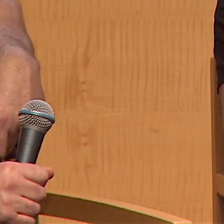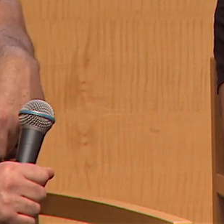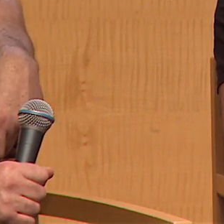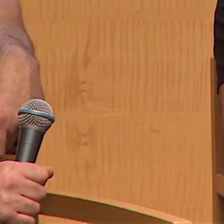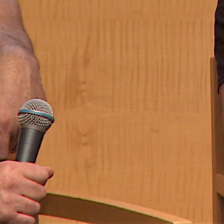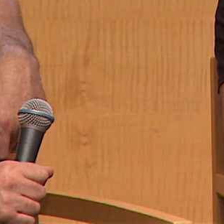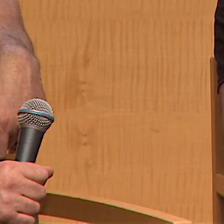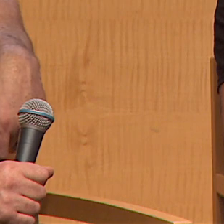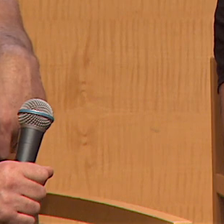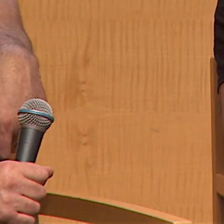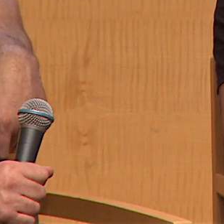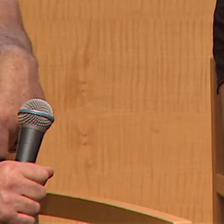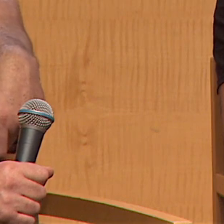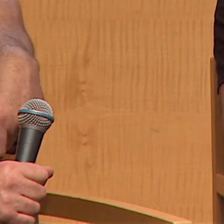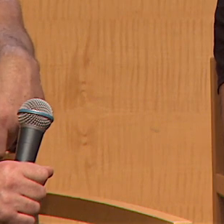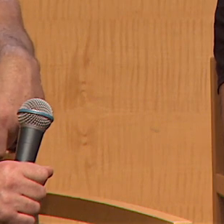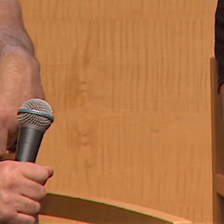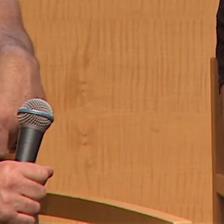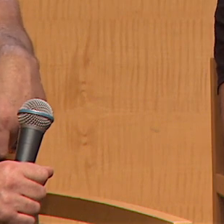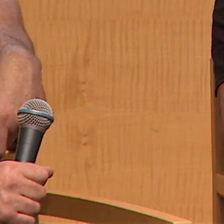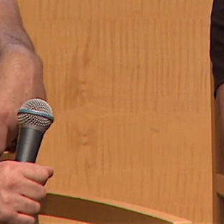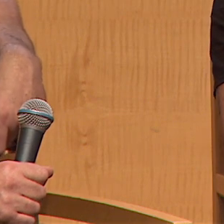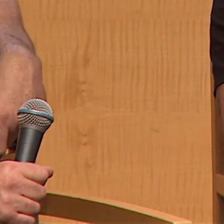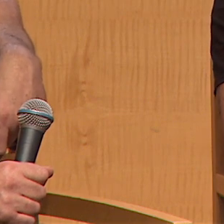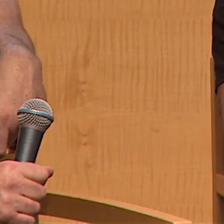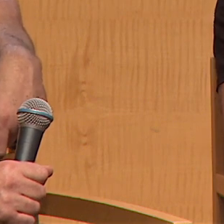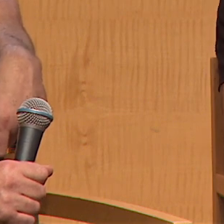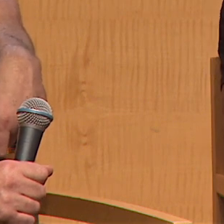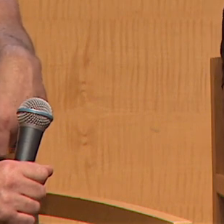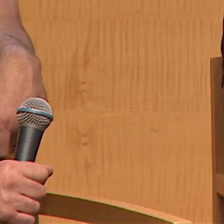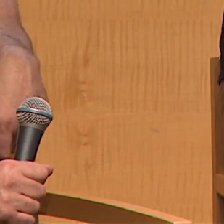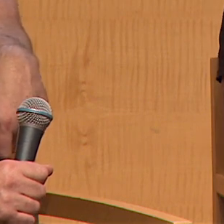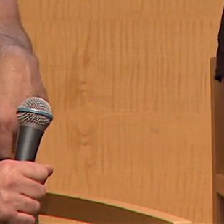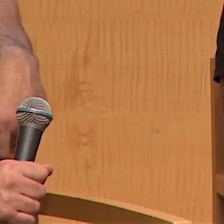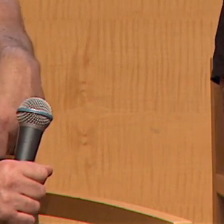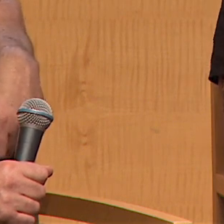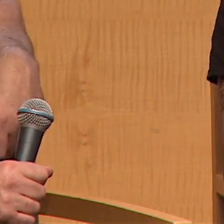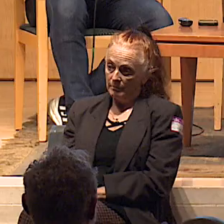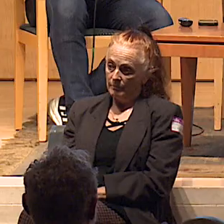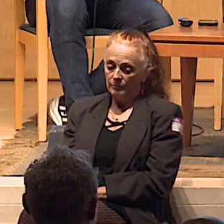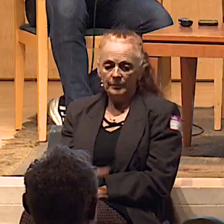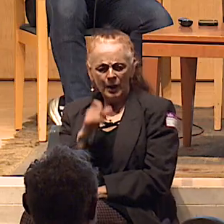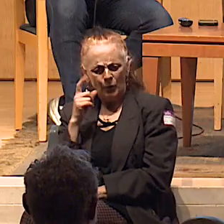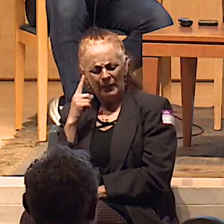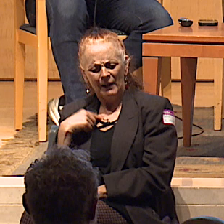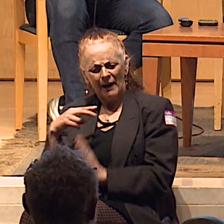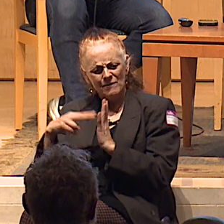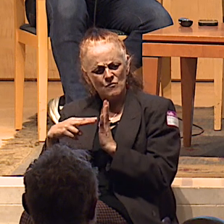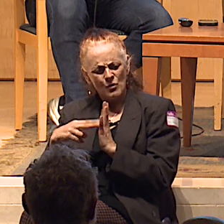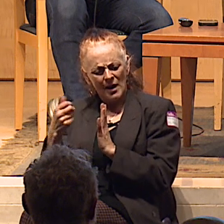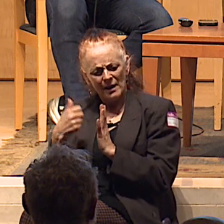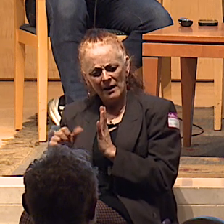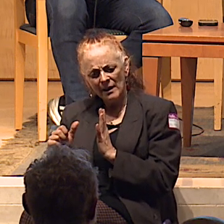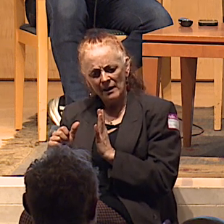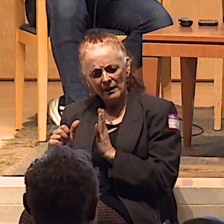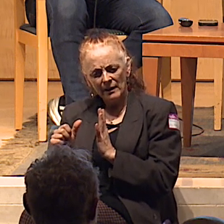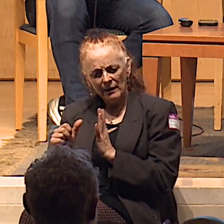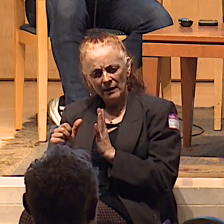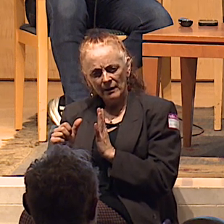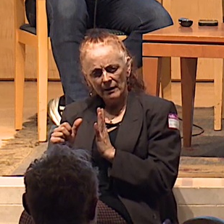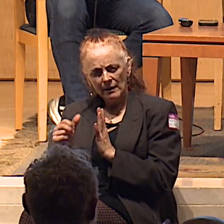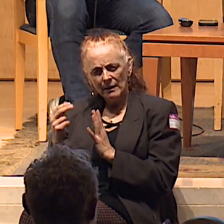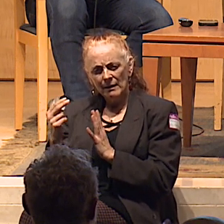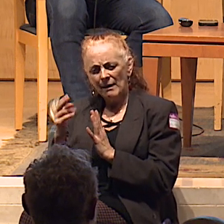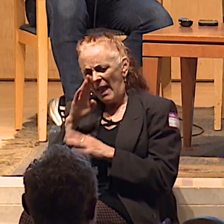written by like cis hetero people, at least in my opinion. I don't think I've ever read any like